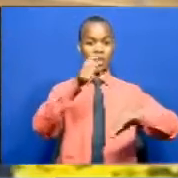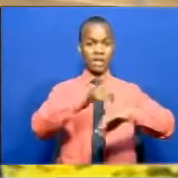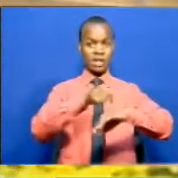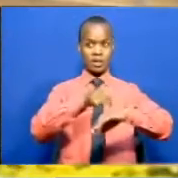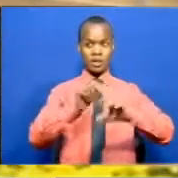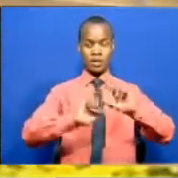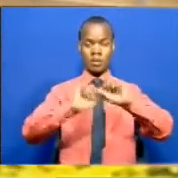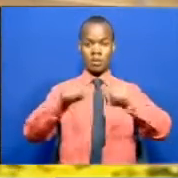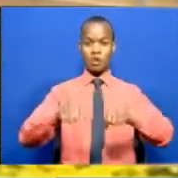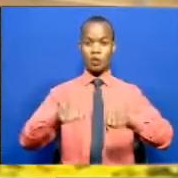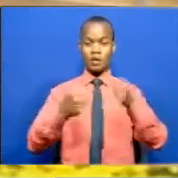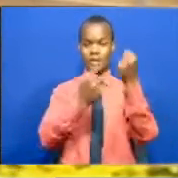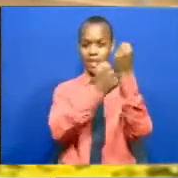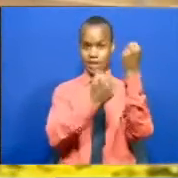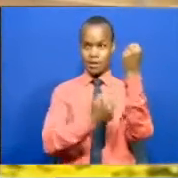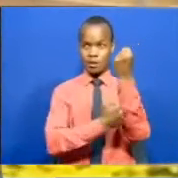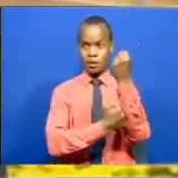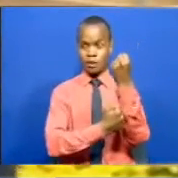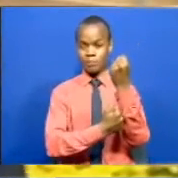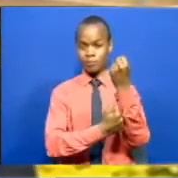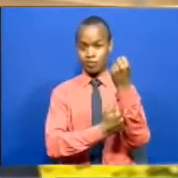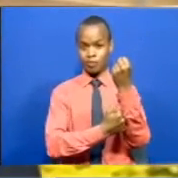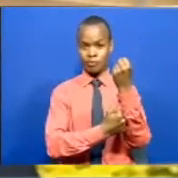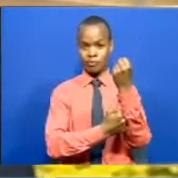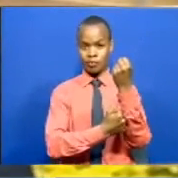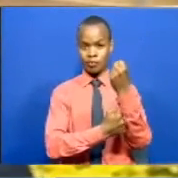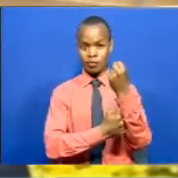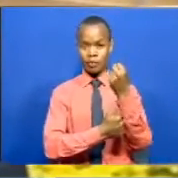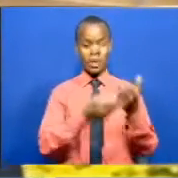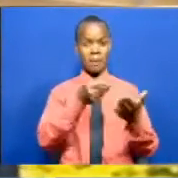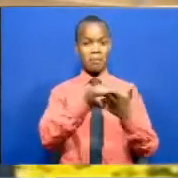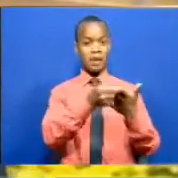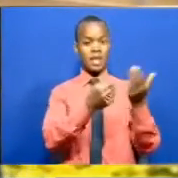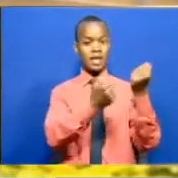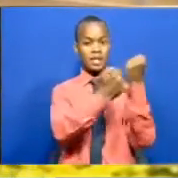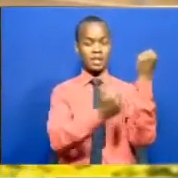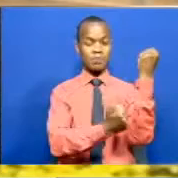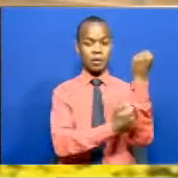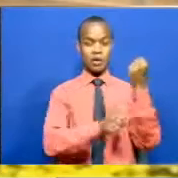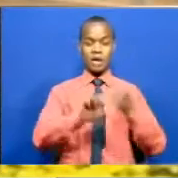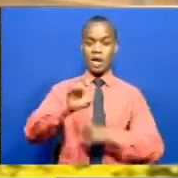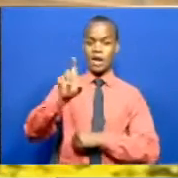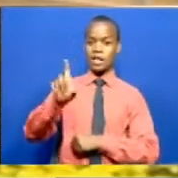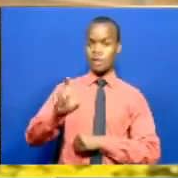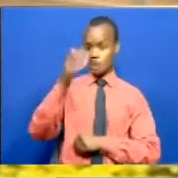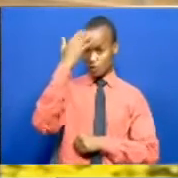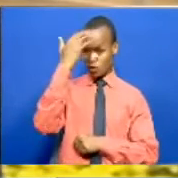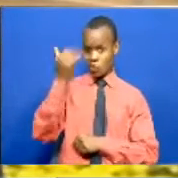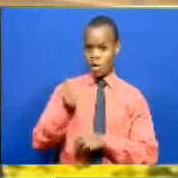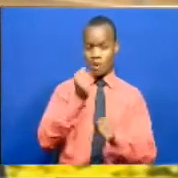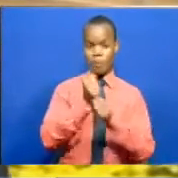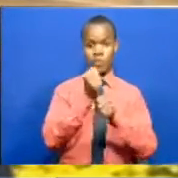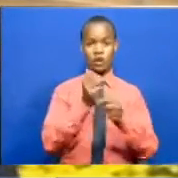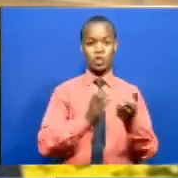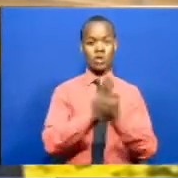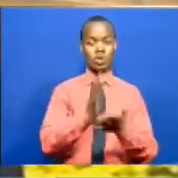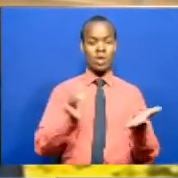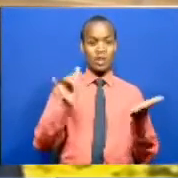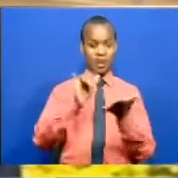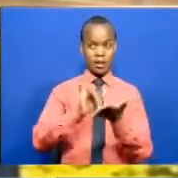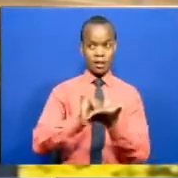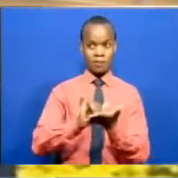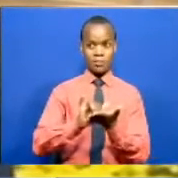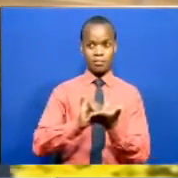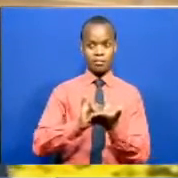the necessary support, the necessary financial support to the executive so that they ensure that this pandemic